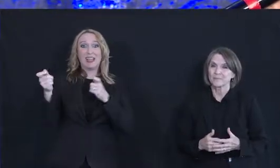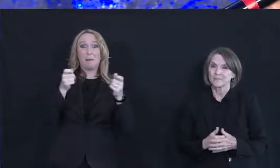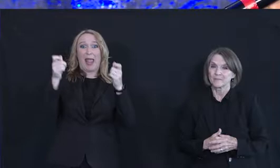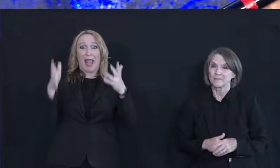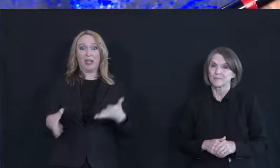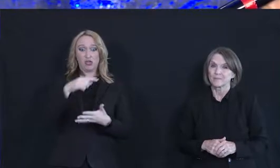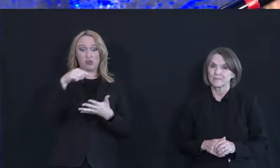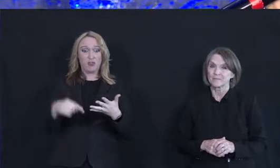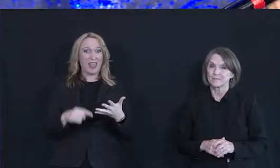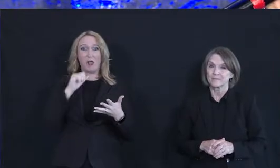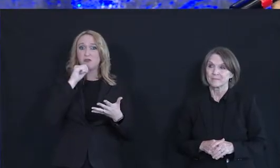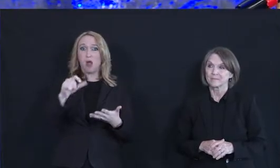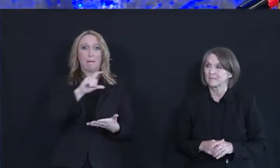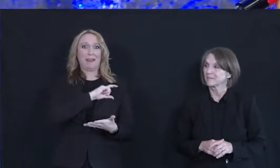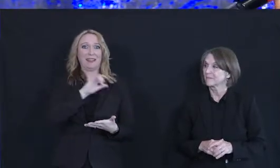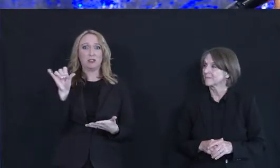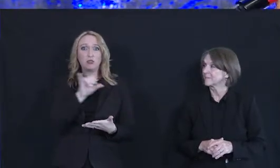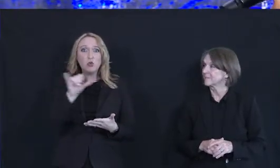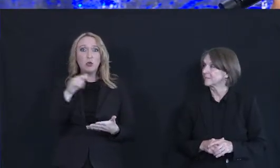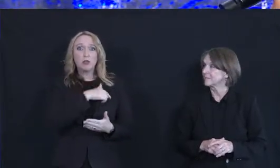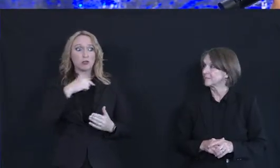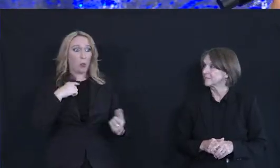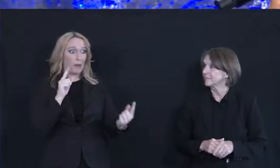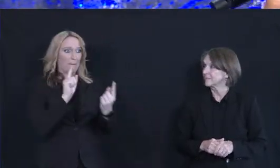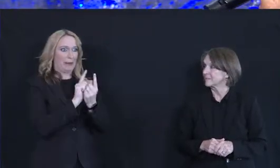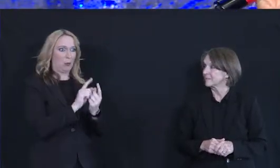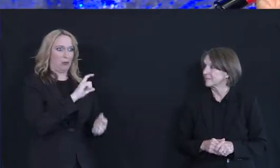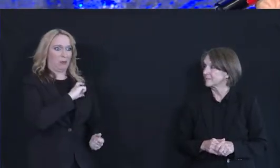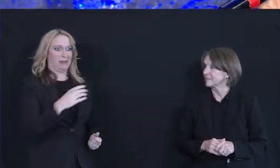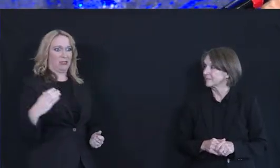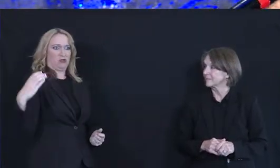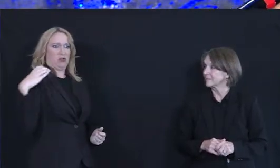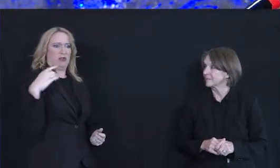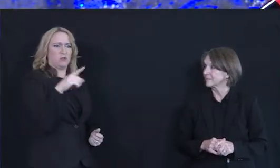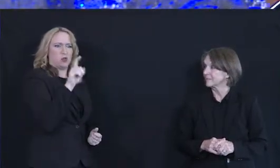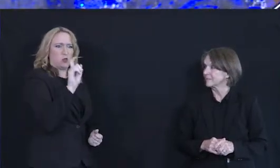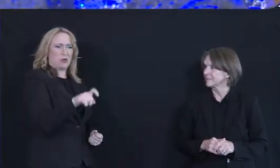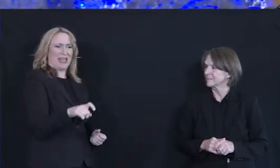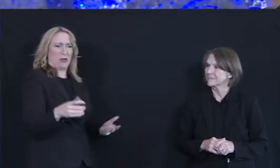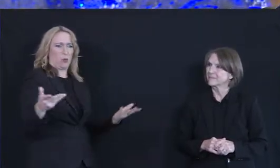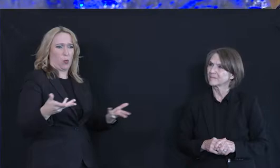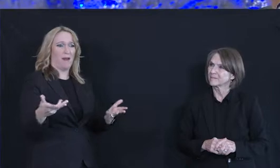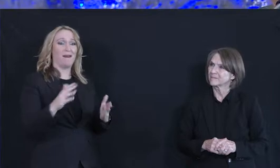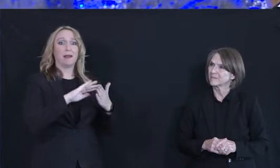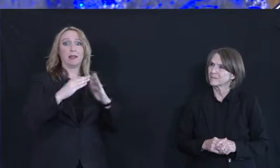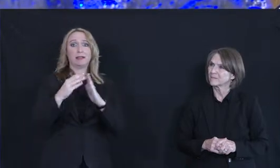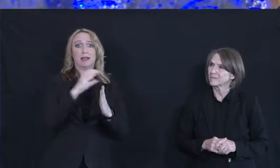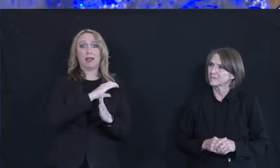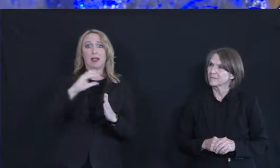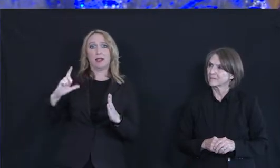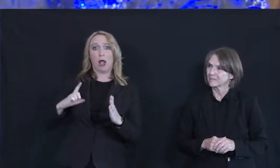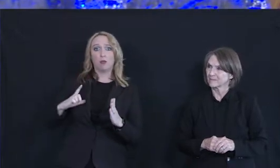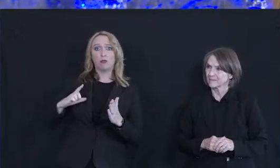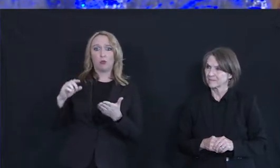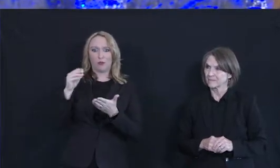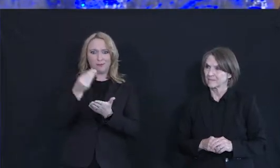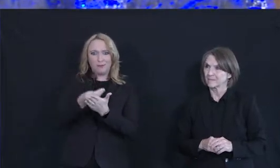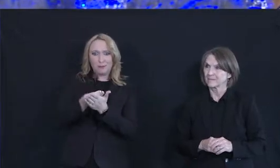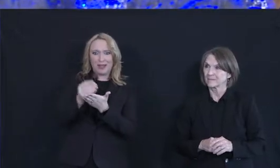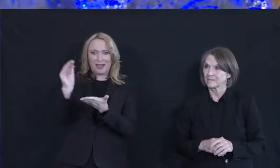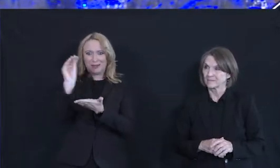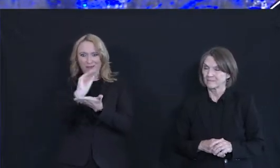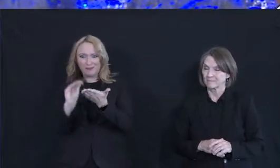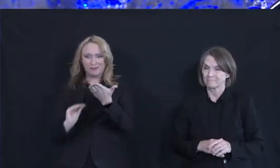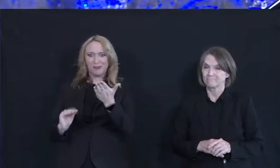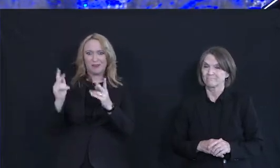to really look at Chief notes and his commands of say what do you need to do your job and then on Council as we make allocation to those Investments each of our council members really has a touch